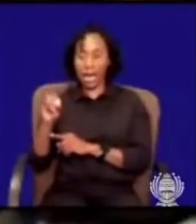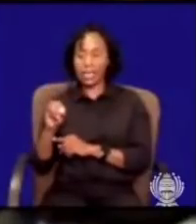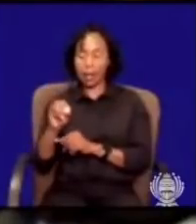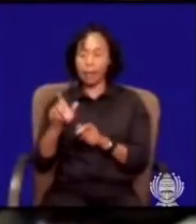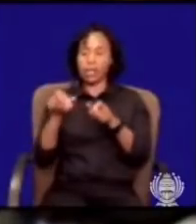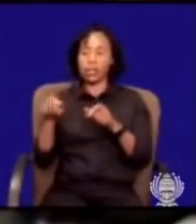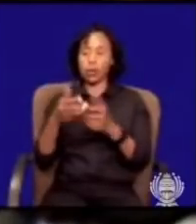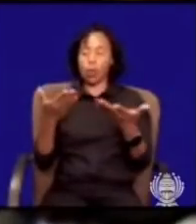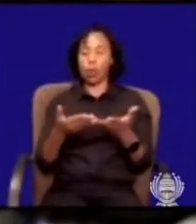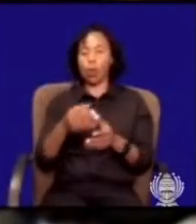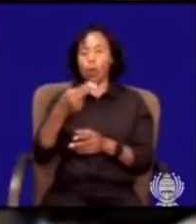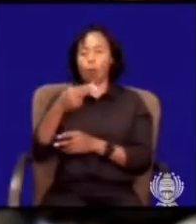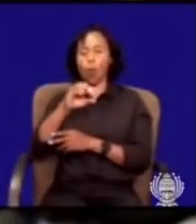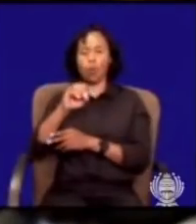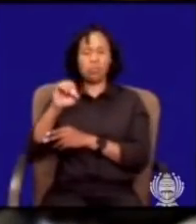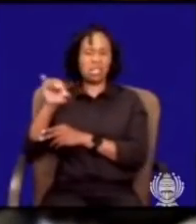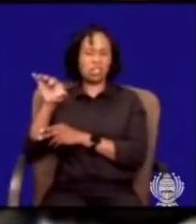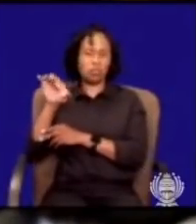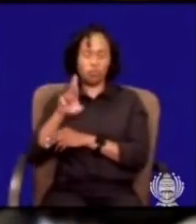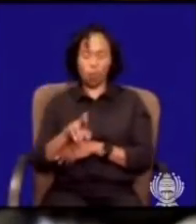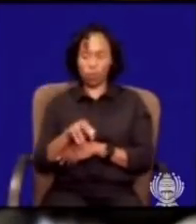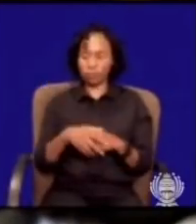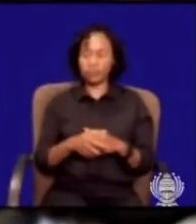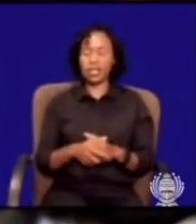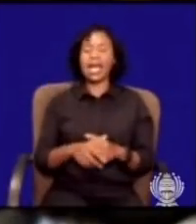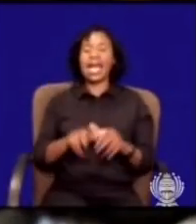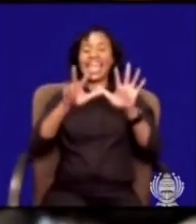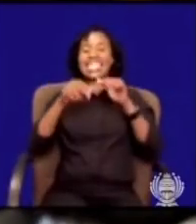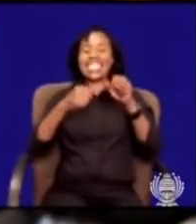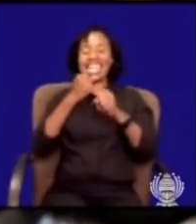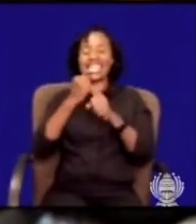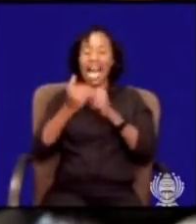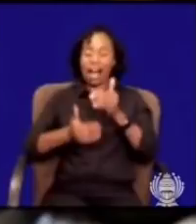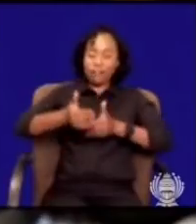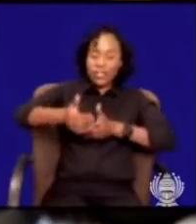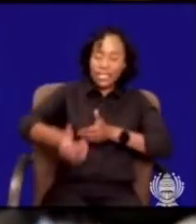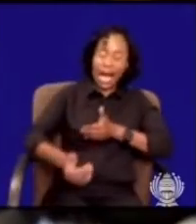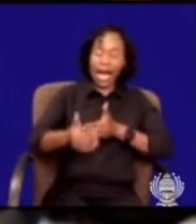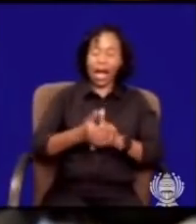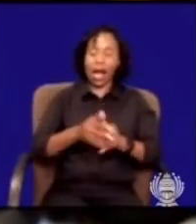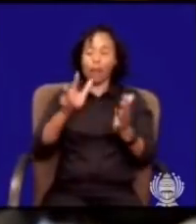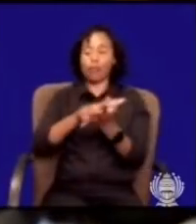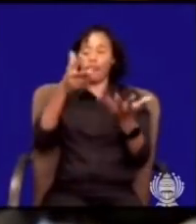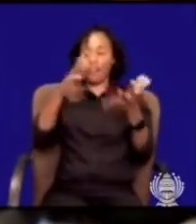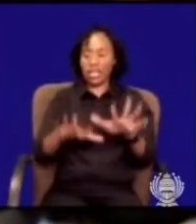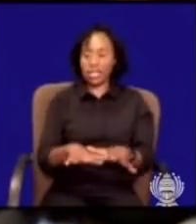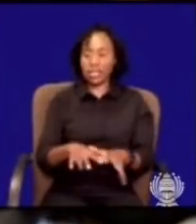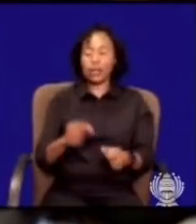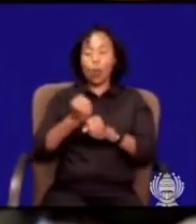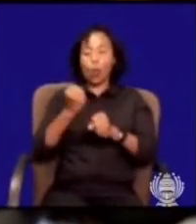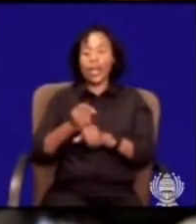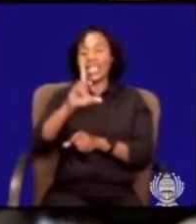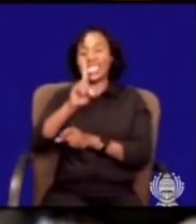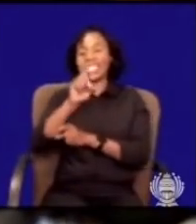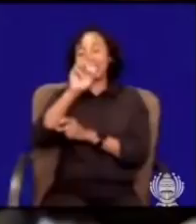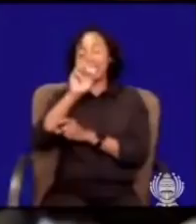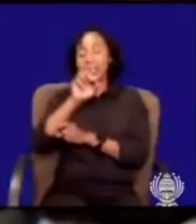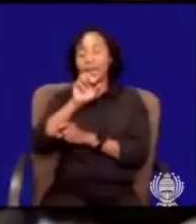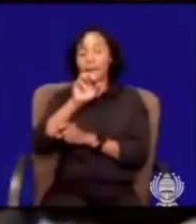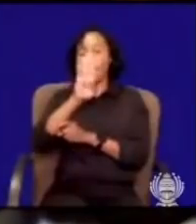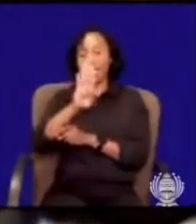Hartbeespoort. 8 years after it was approved, the transfer of land to the project by the DPWI has still not been